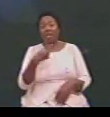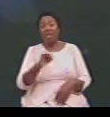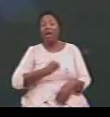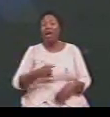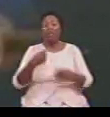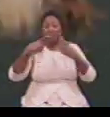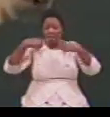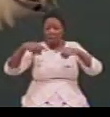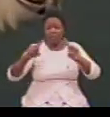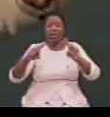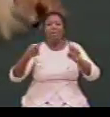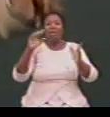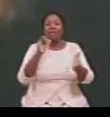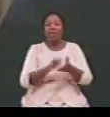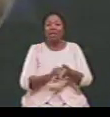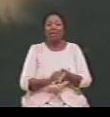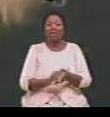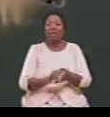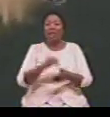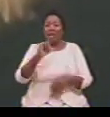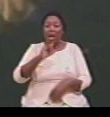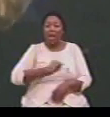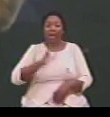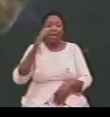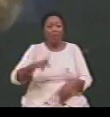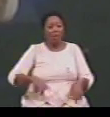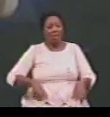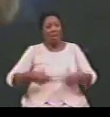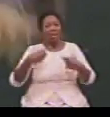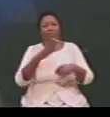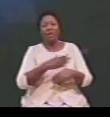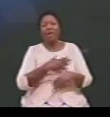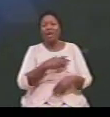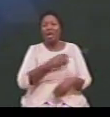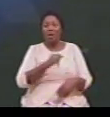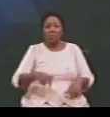declare that I will dwell and live within